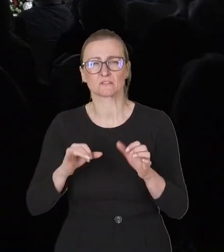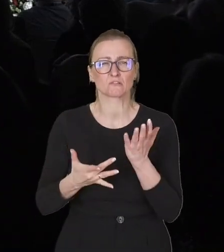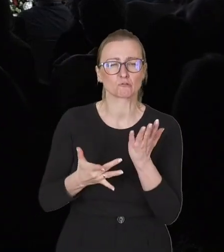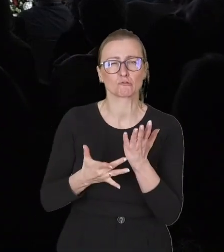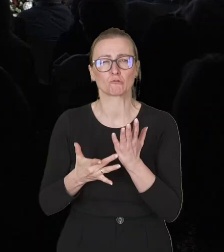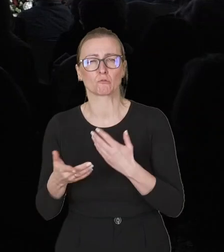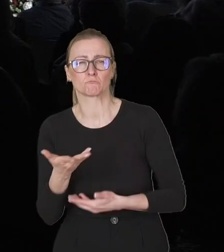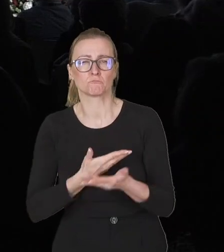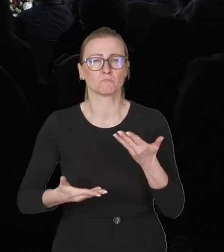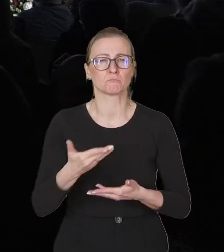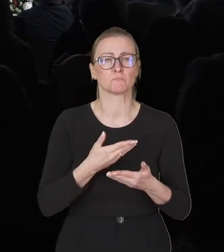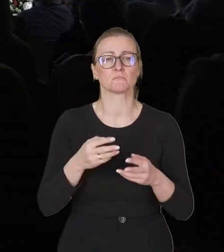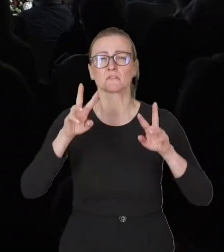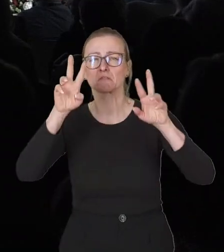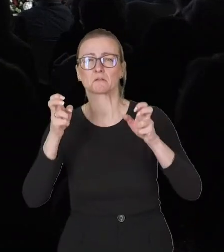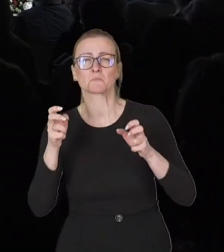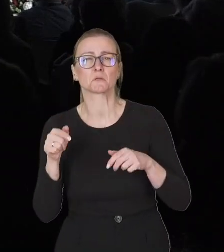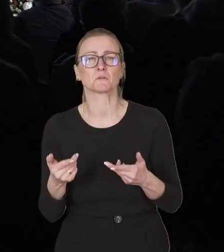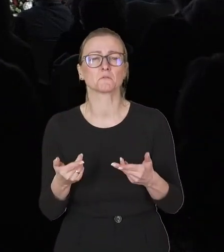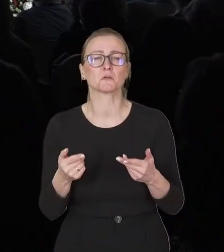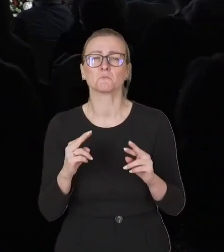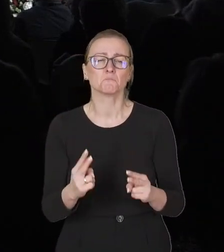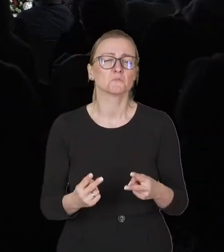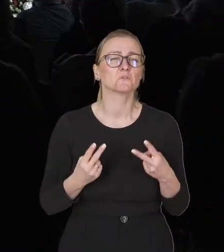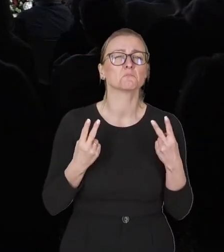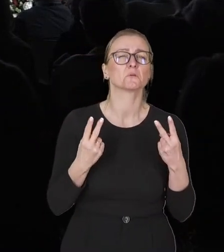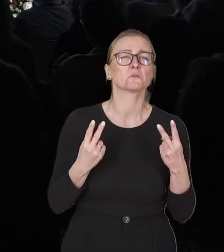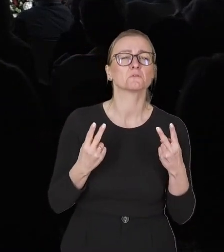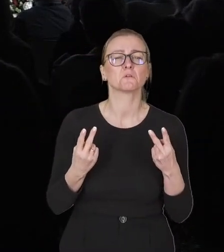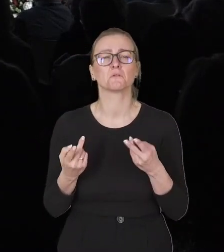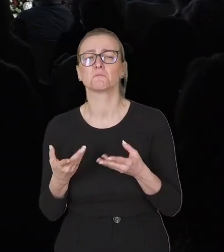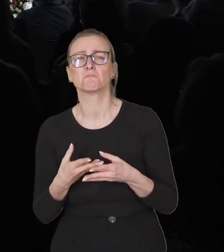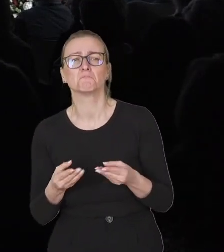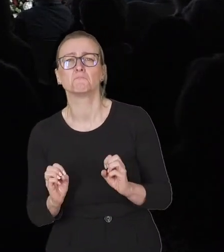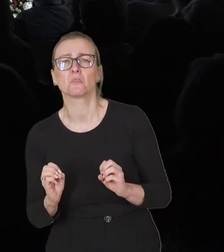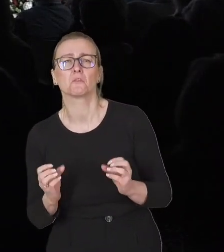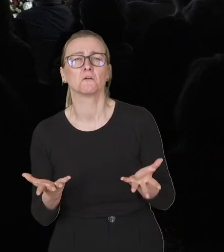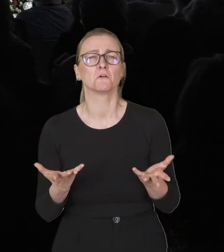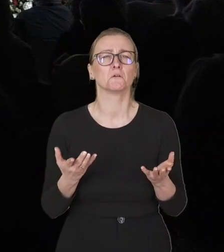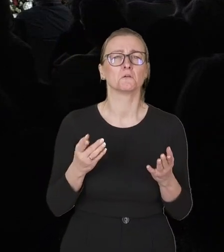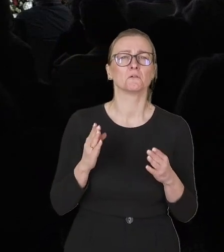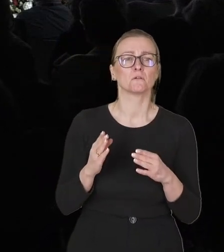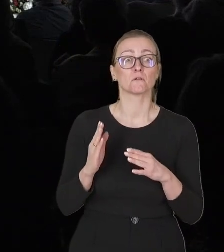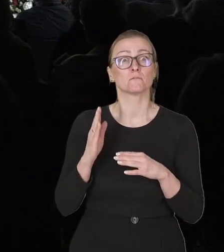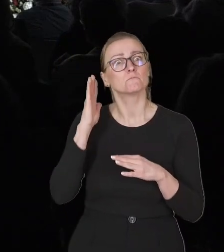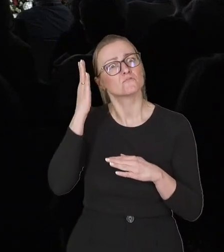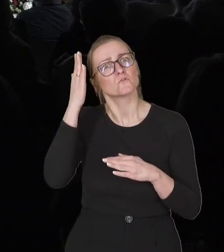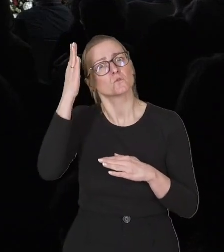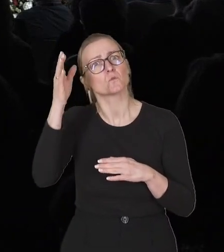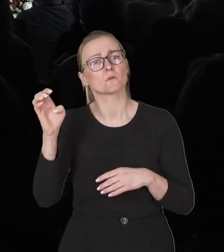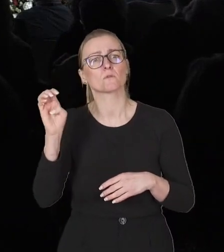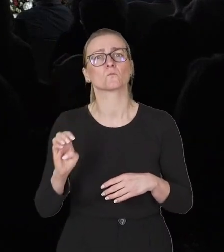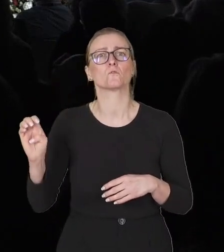for future technologies for Europe. Could you give us some flavor which tools or which mechanisms should